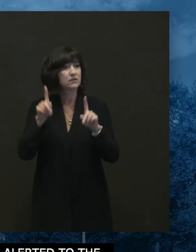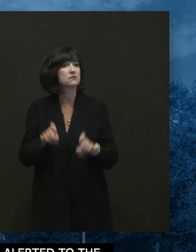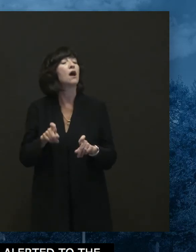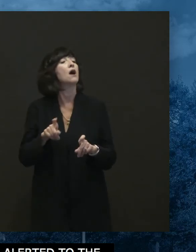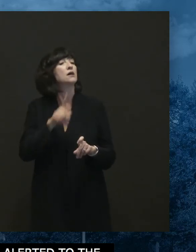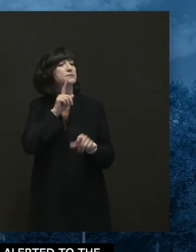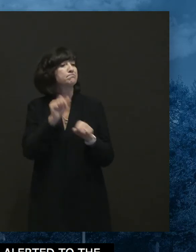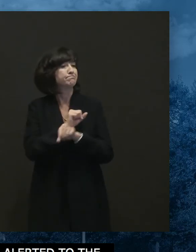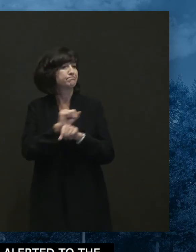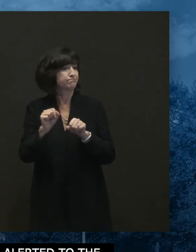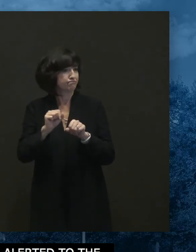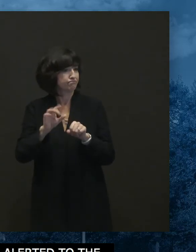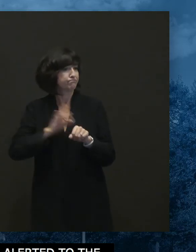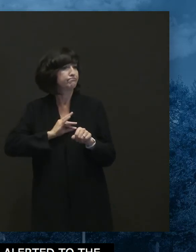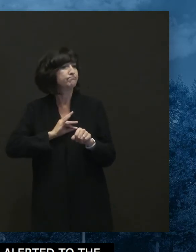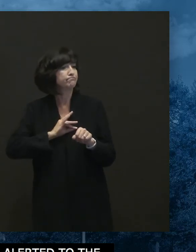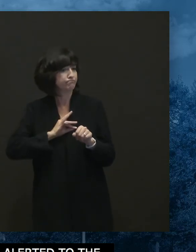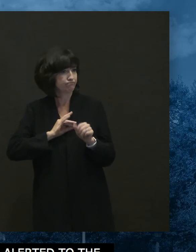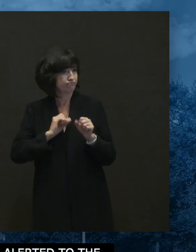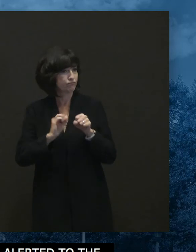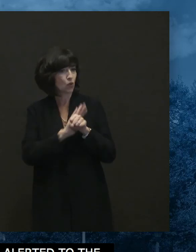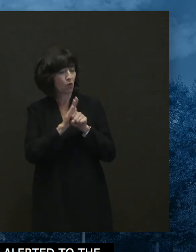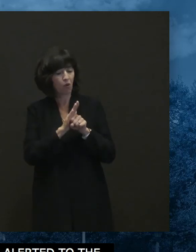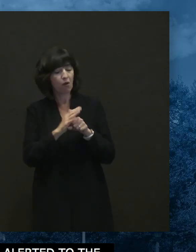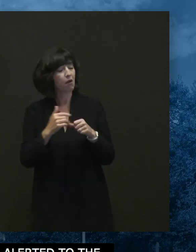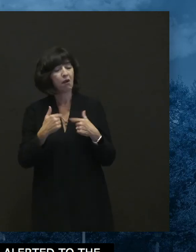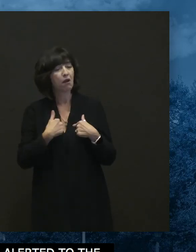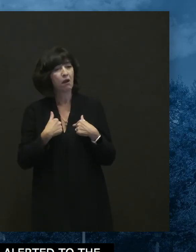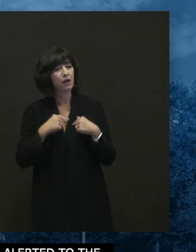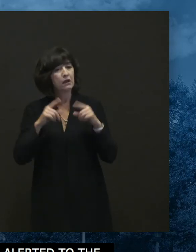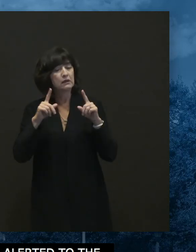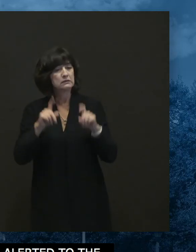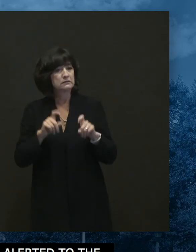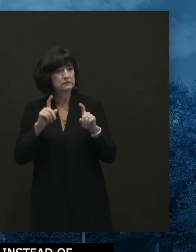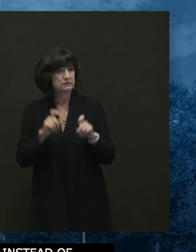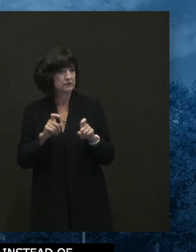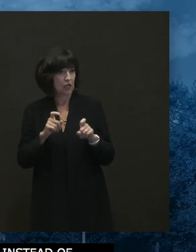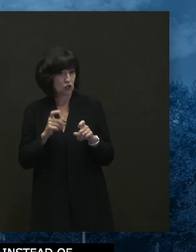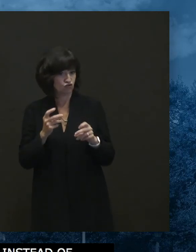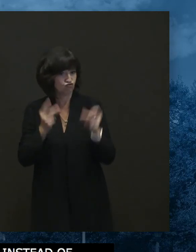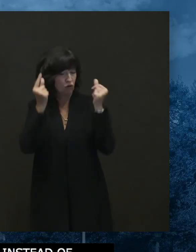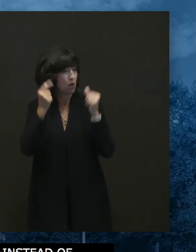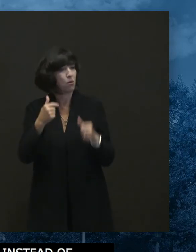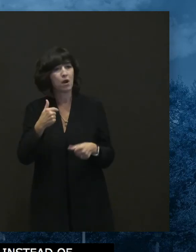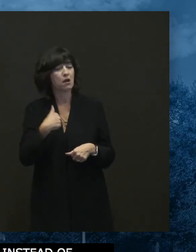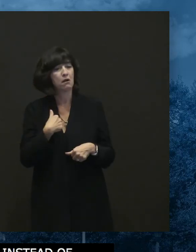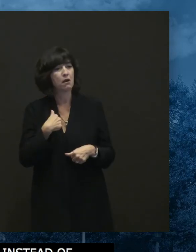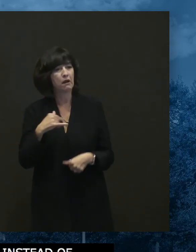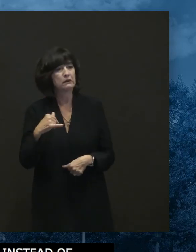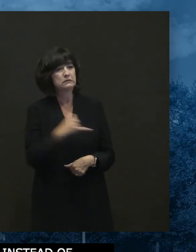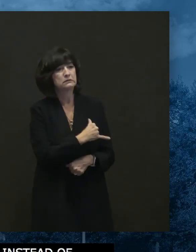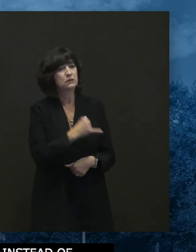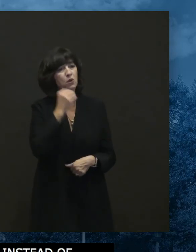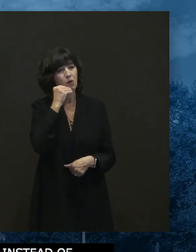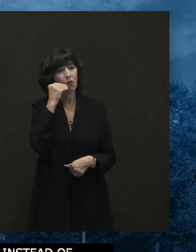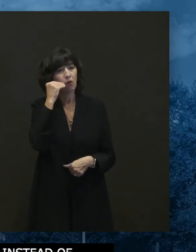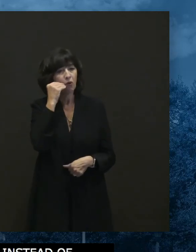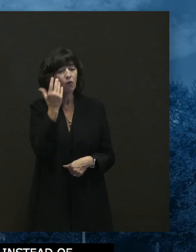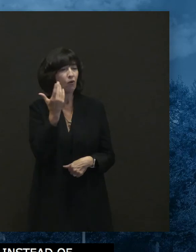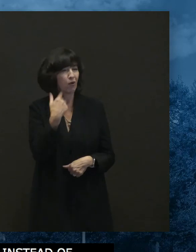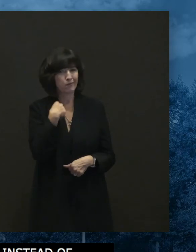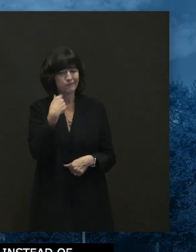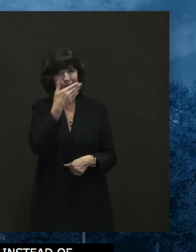and so instead of getting tested right away as I would today, I quarantined for whatever the number of days was. I don't